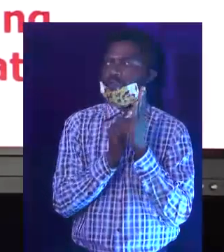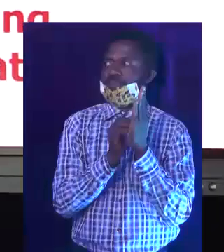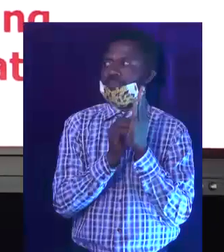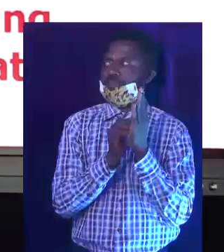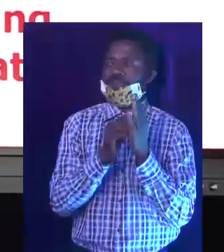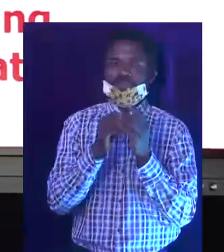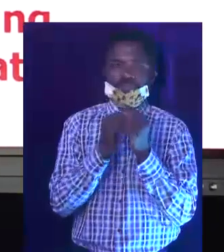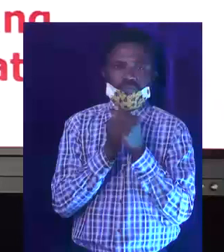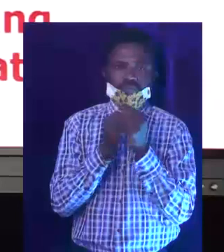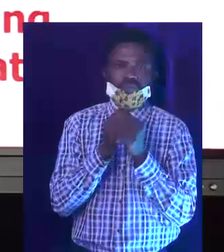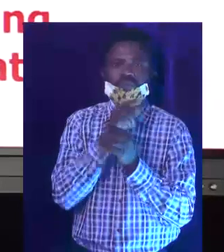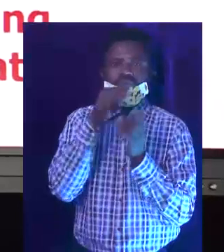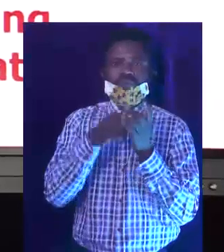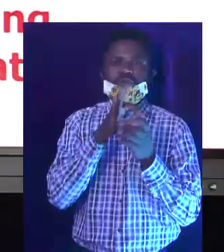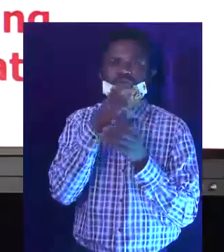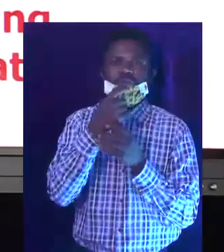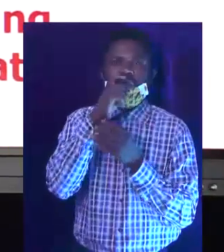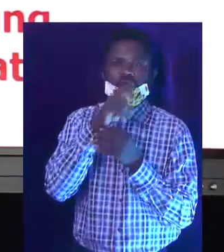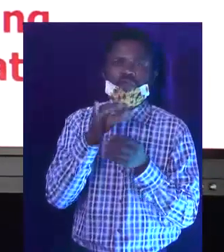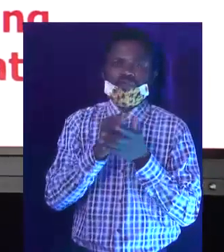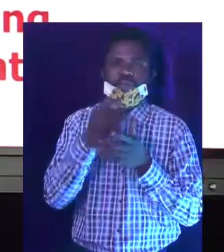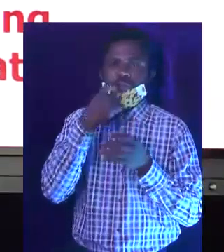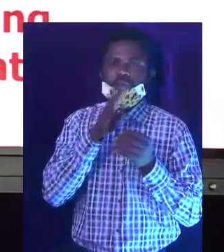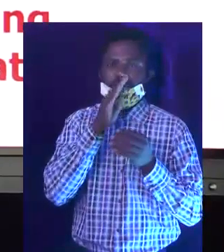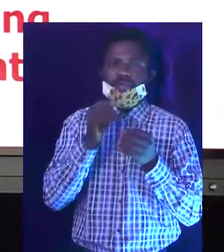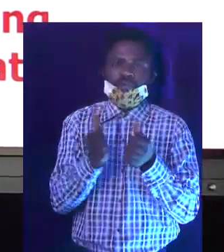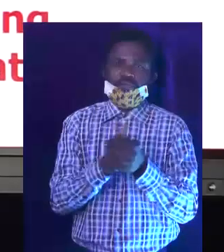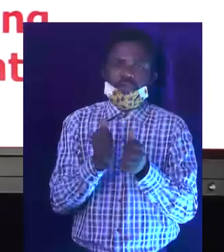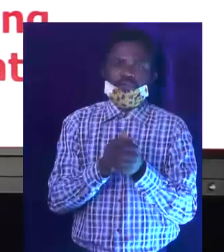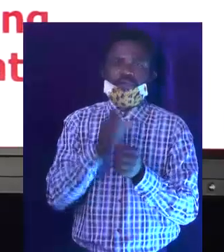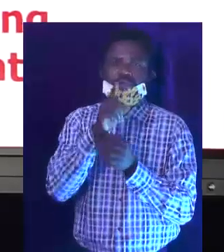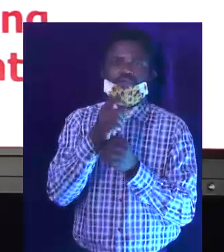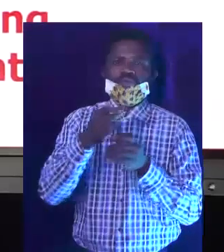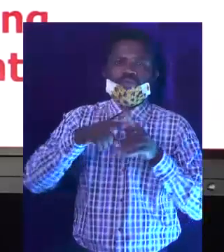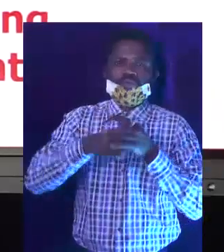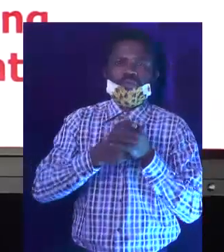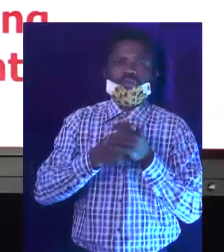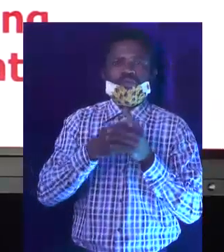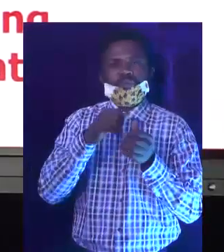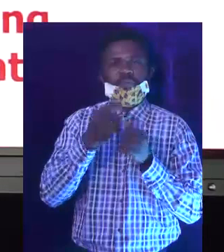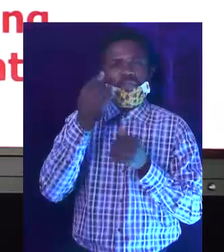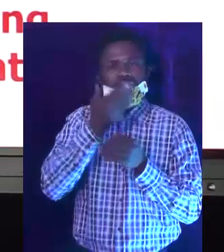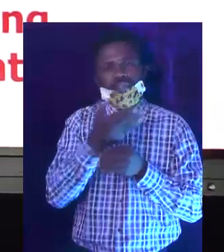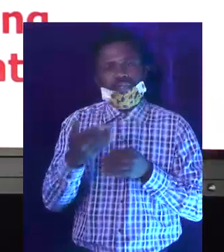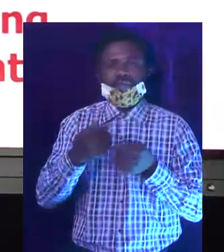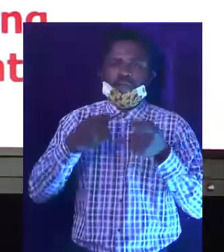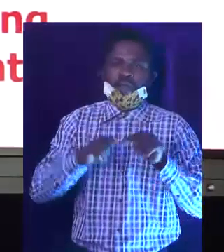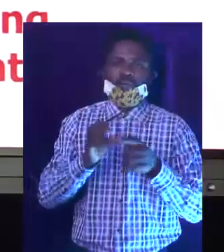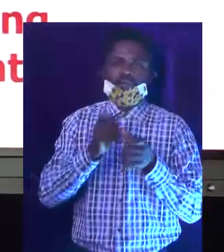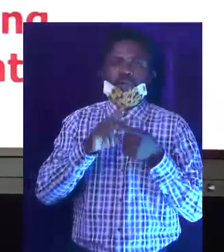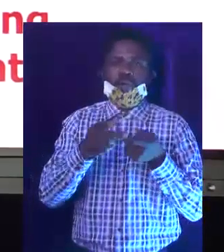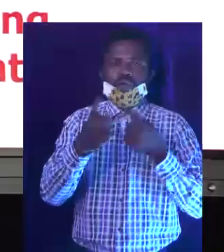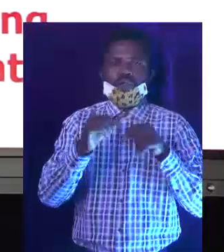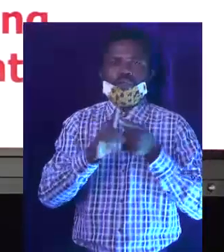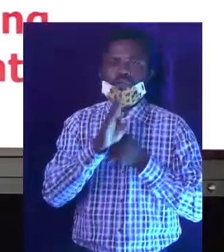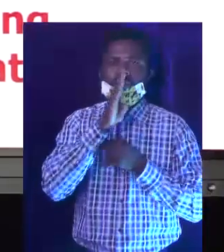Order. This is the order which it must follow. You start in the order that things happen or came